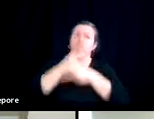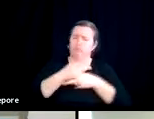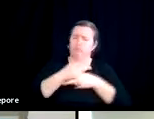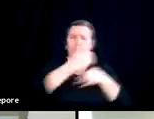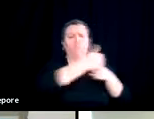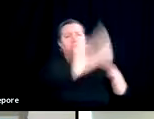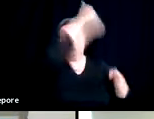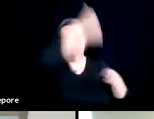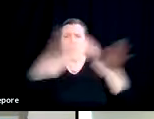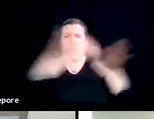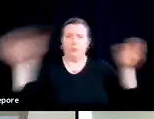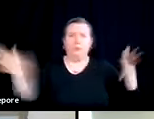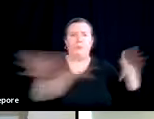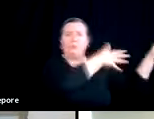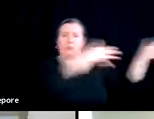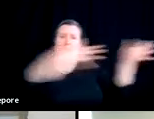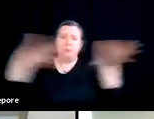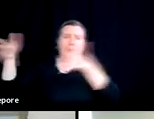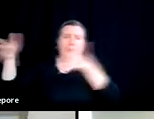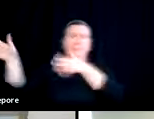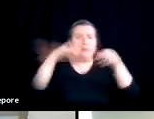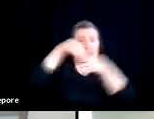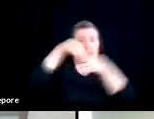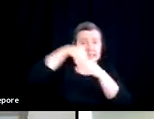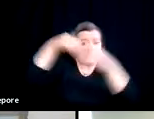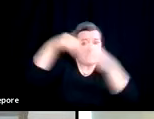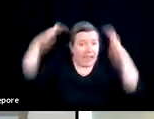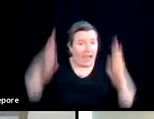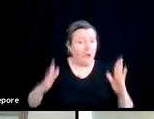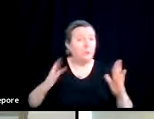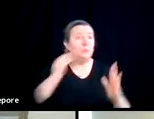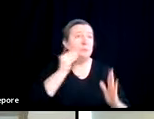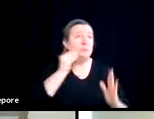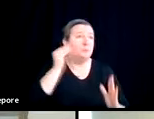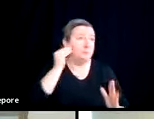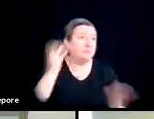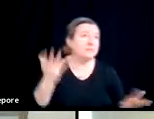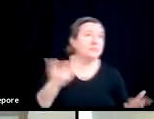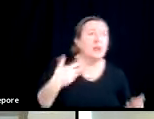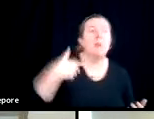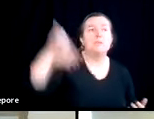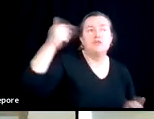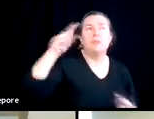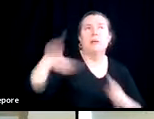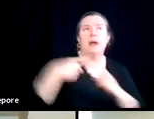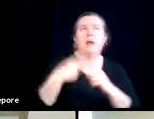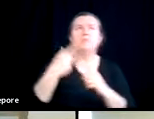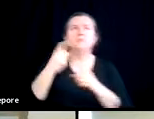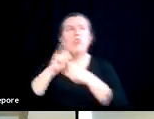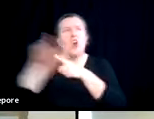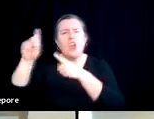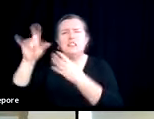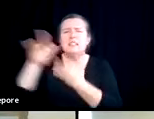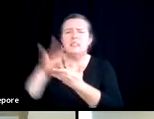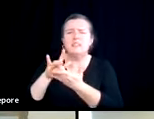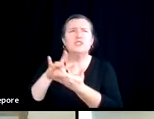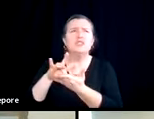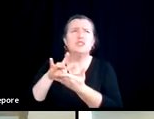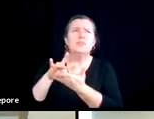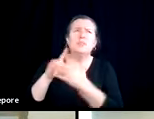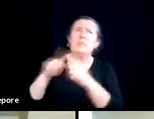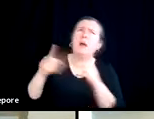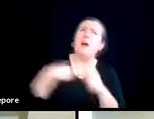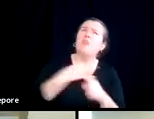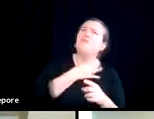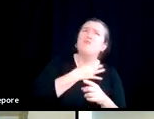I know you had talked to Commissioner about the call center, but for you and the governor, any plans or thoughts at all about